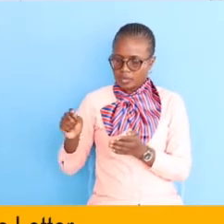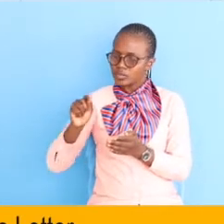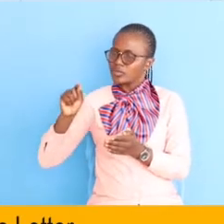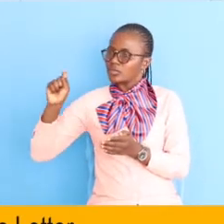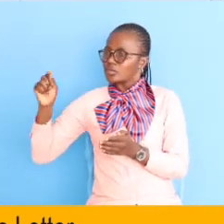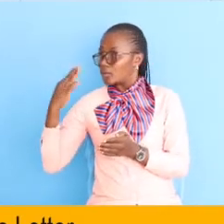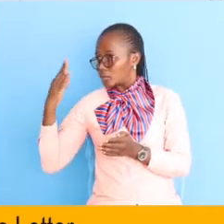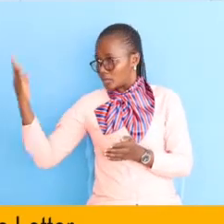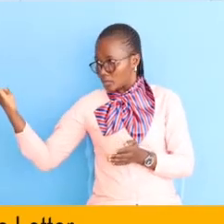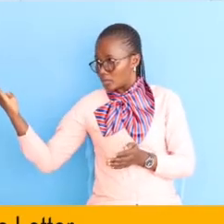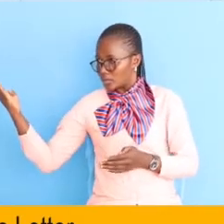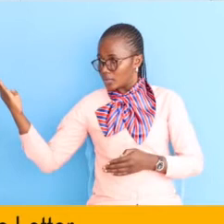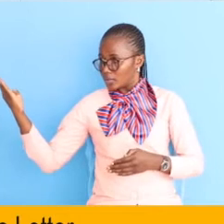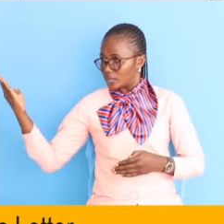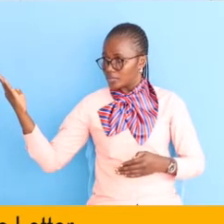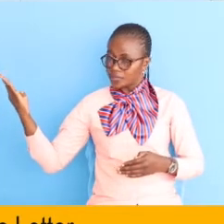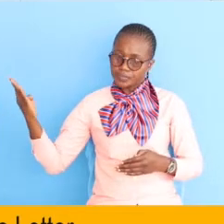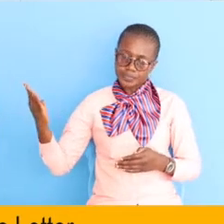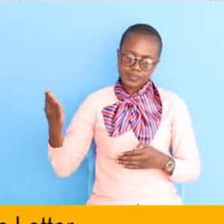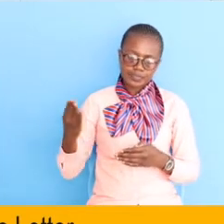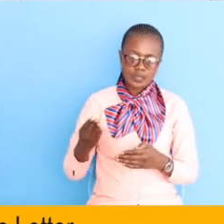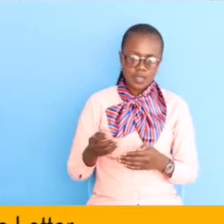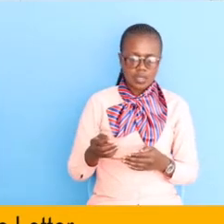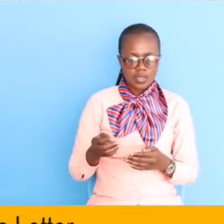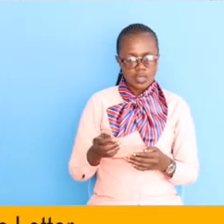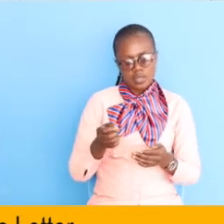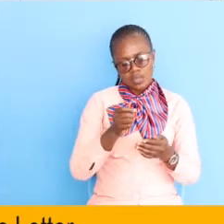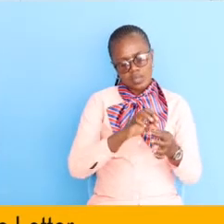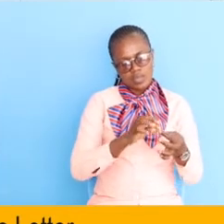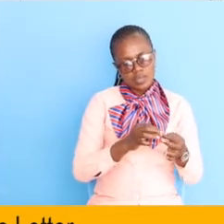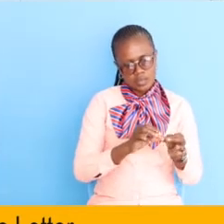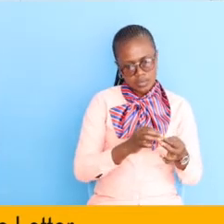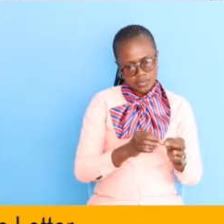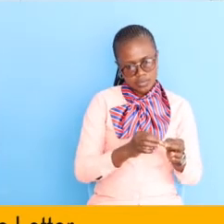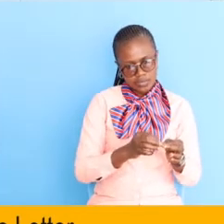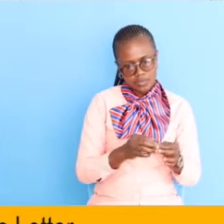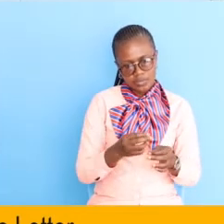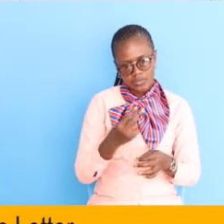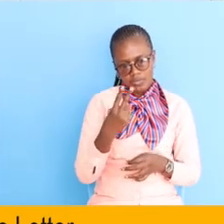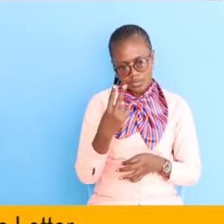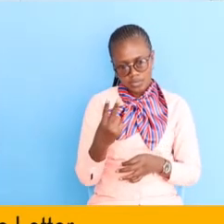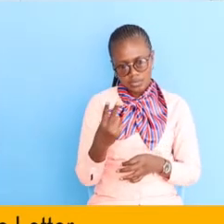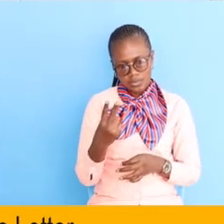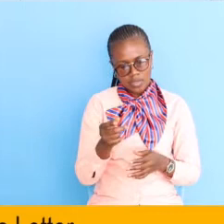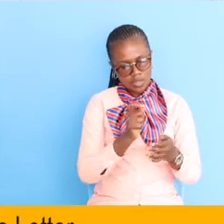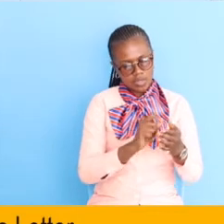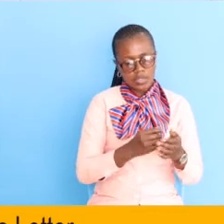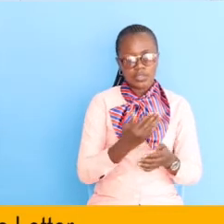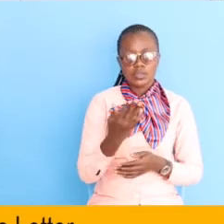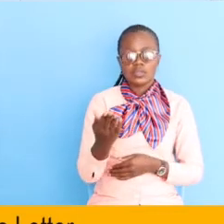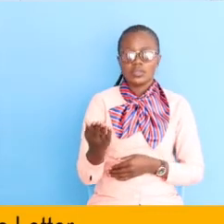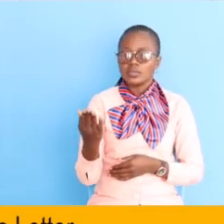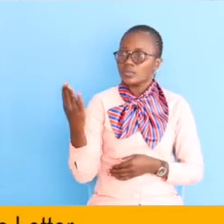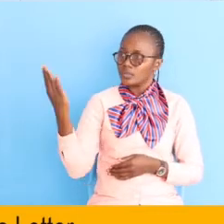So I might write my second address being represented in this way. And you can see now, the